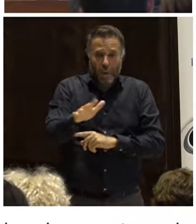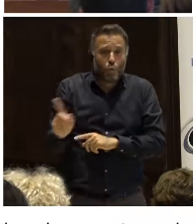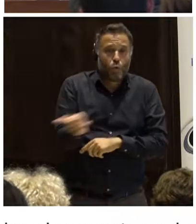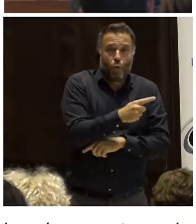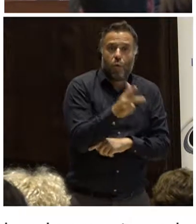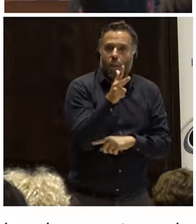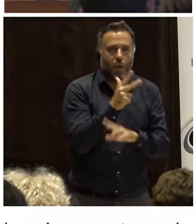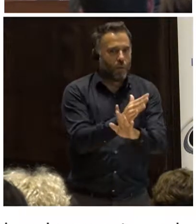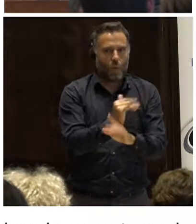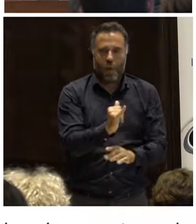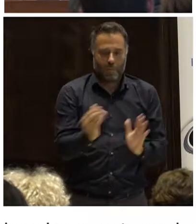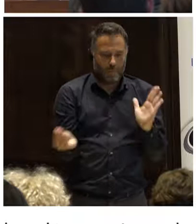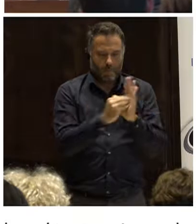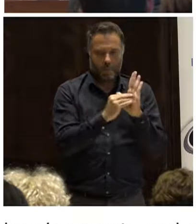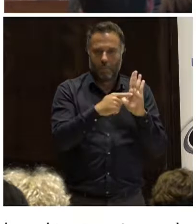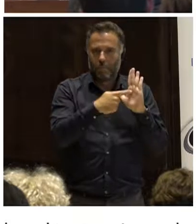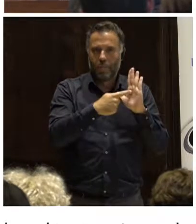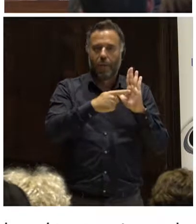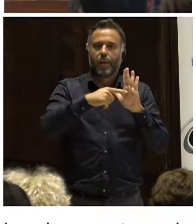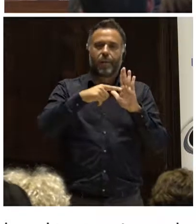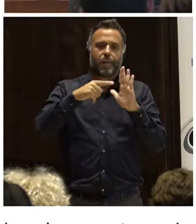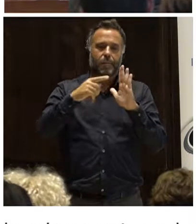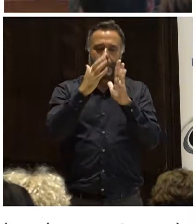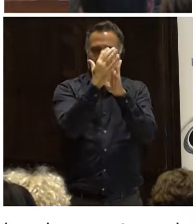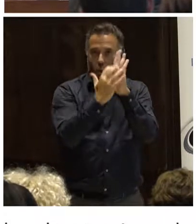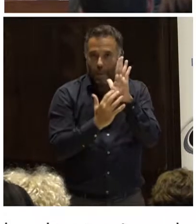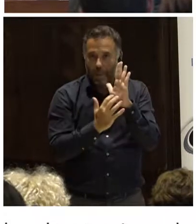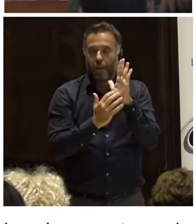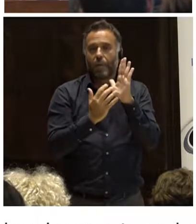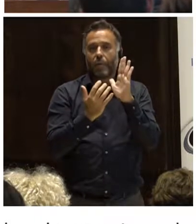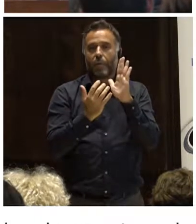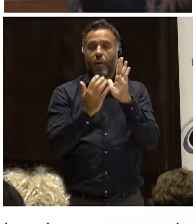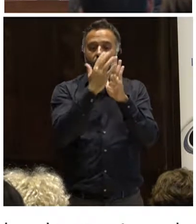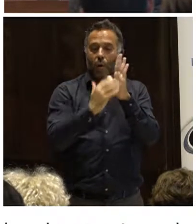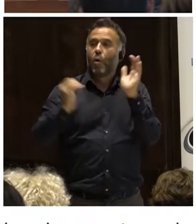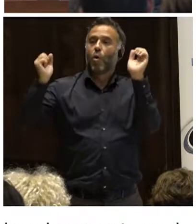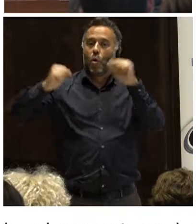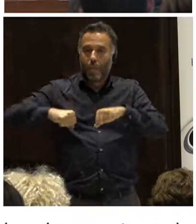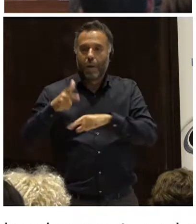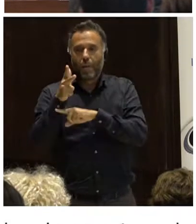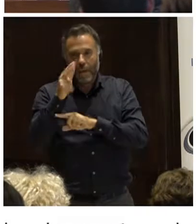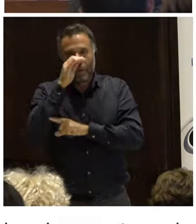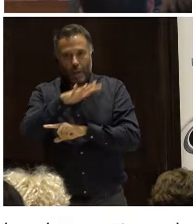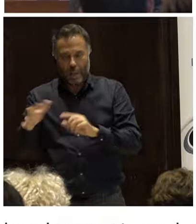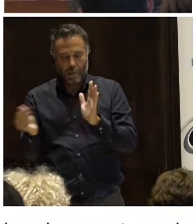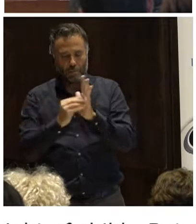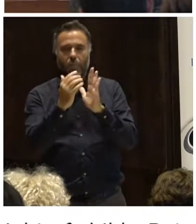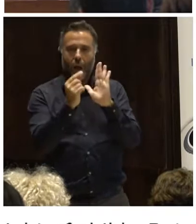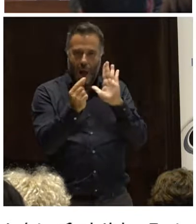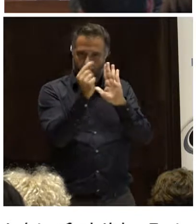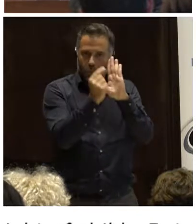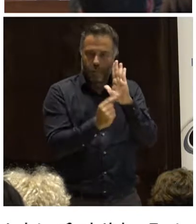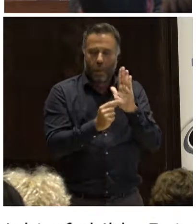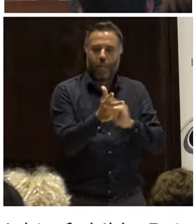with disabilities experience difficulties in playing as the other peers. So, children with